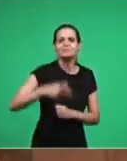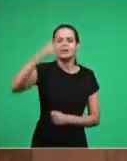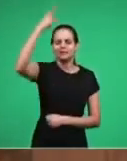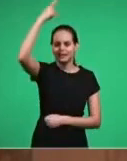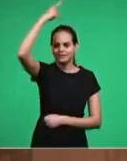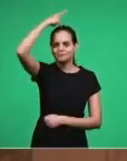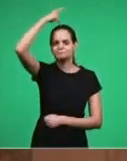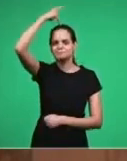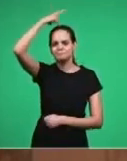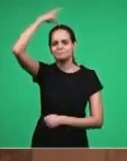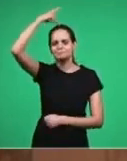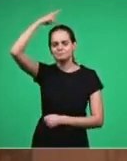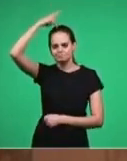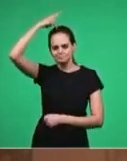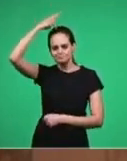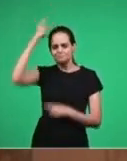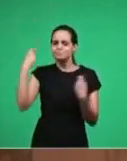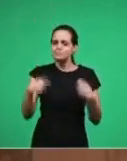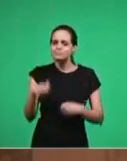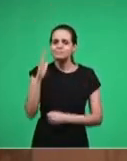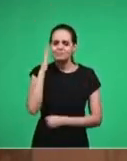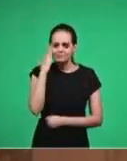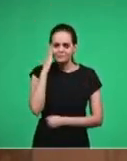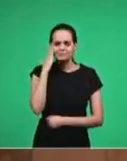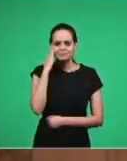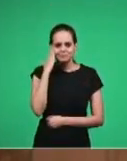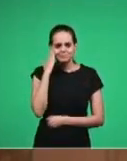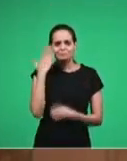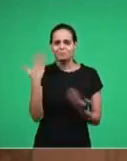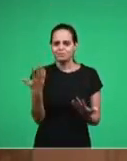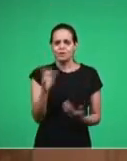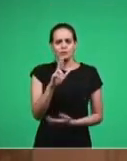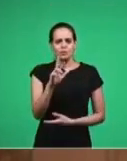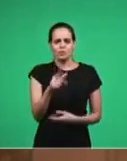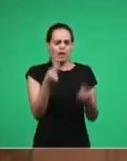songs. We cannot take them. We cannot sing them lightly.